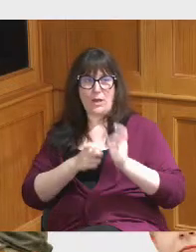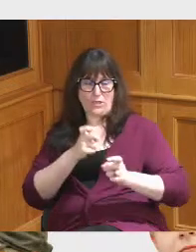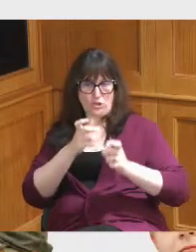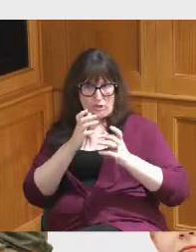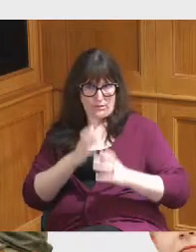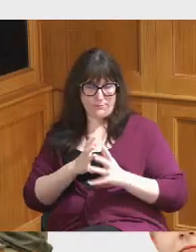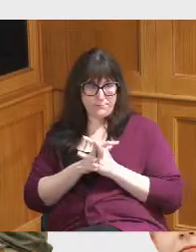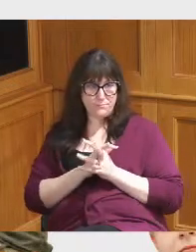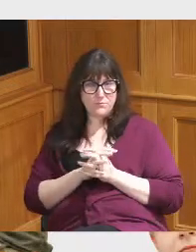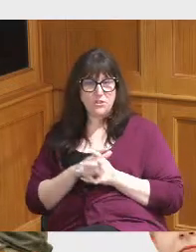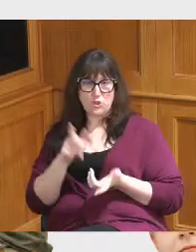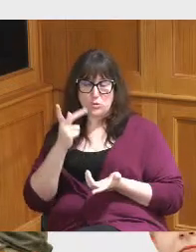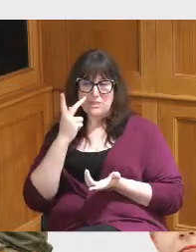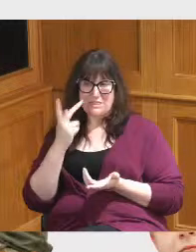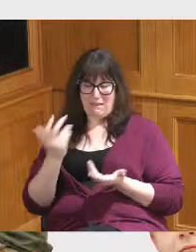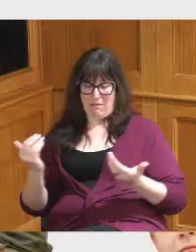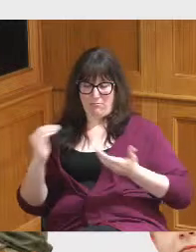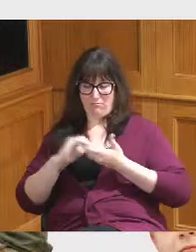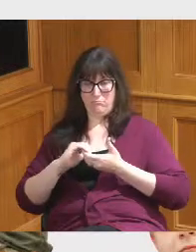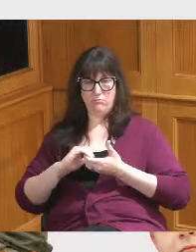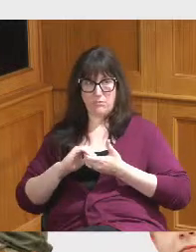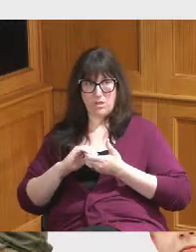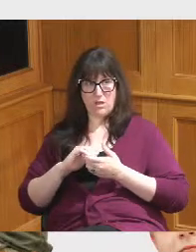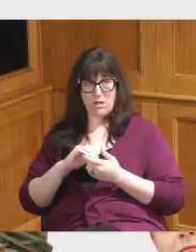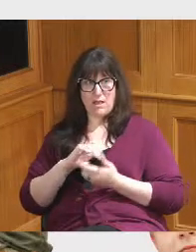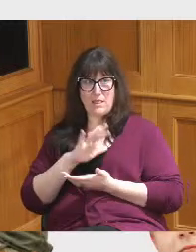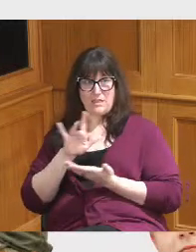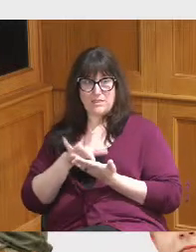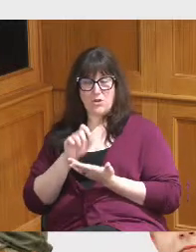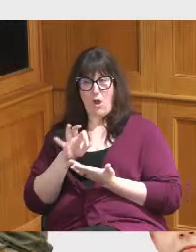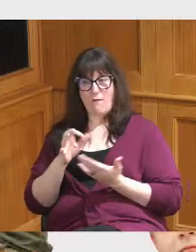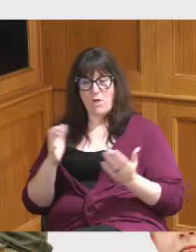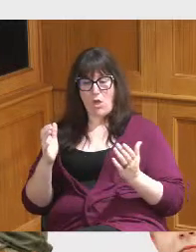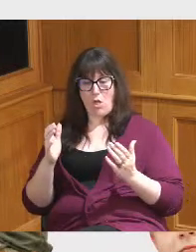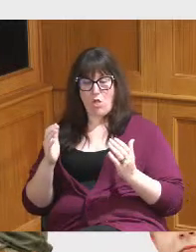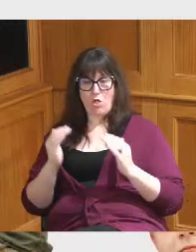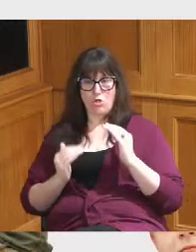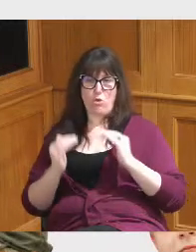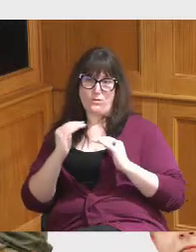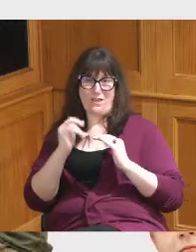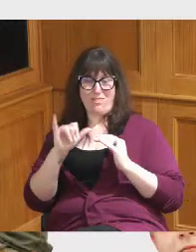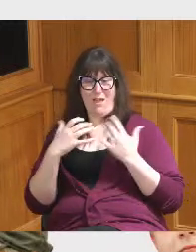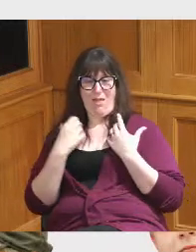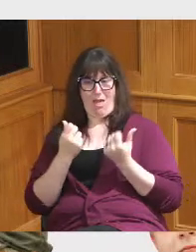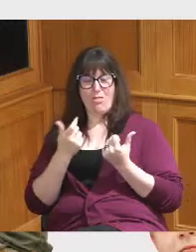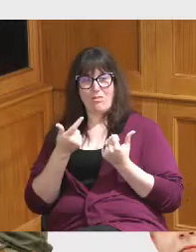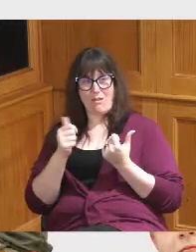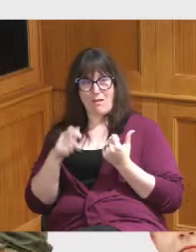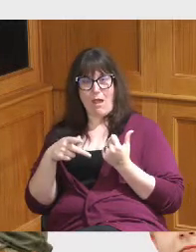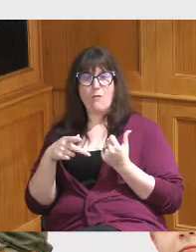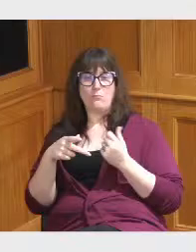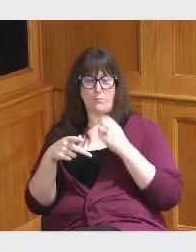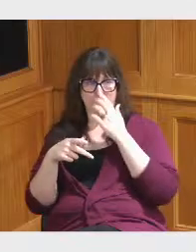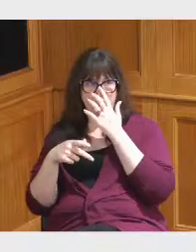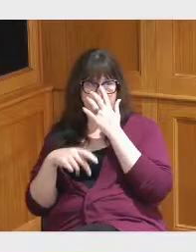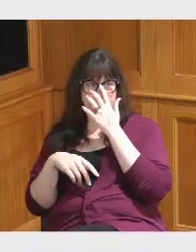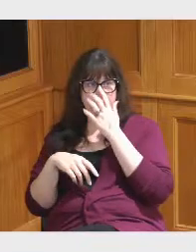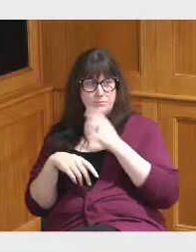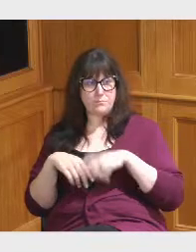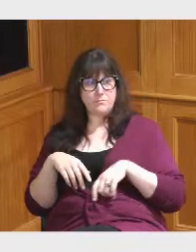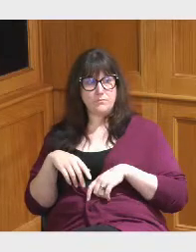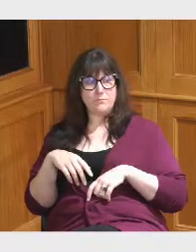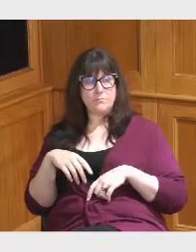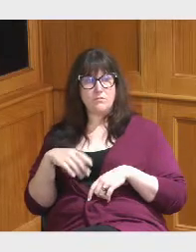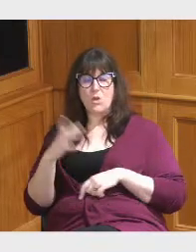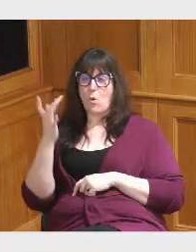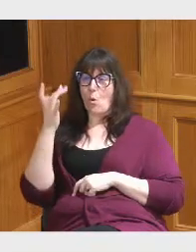with our longtime community partner, the Center for Closing the Health Gap, and Off the List by being here today. Next slide.